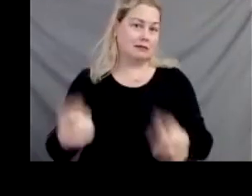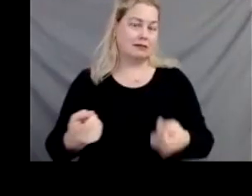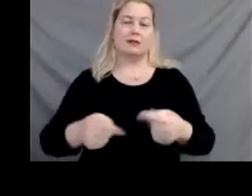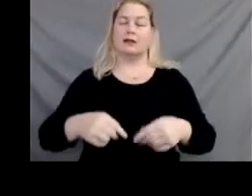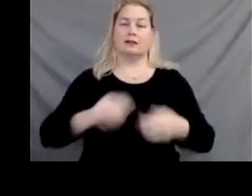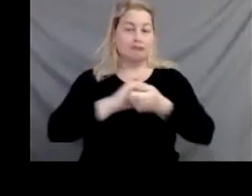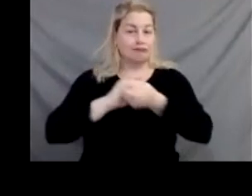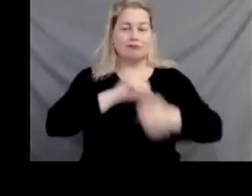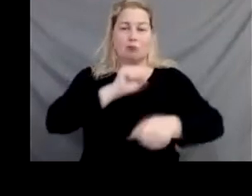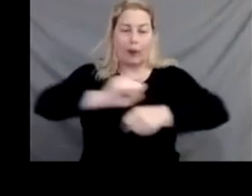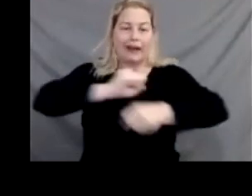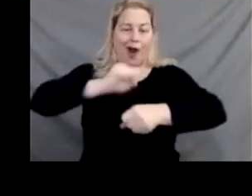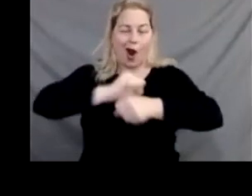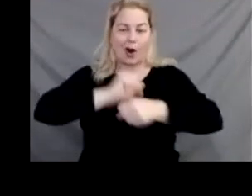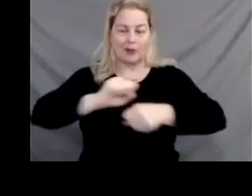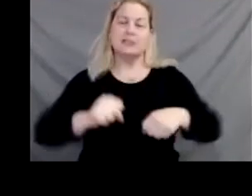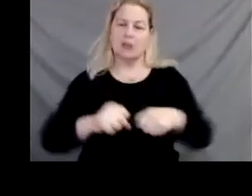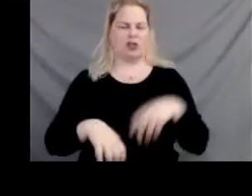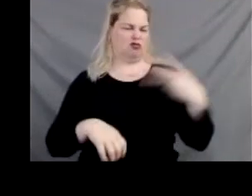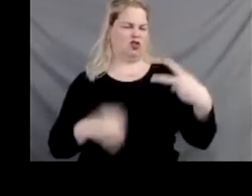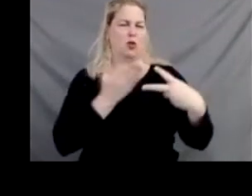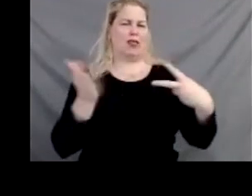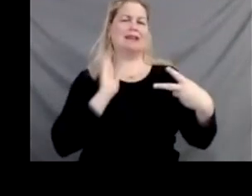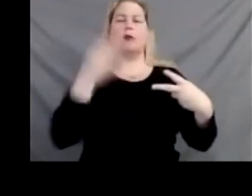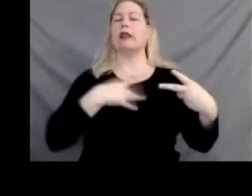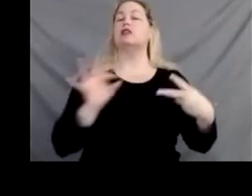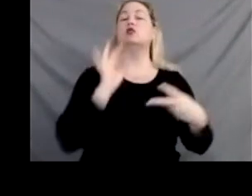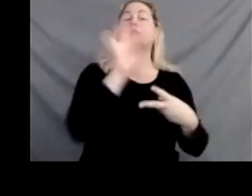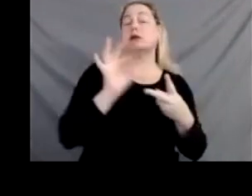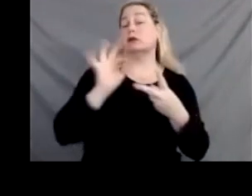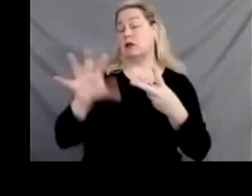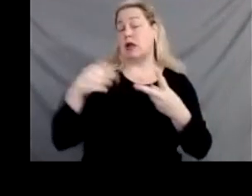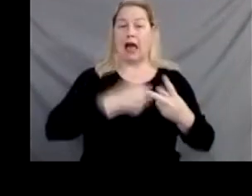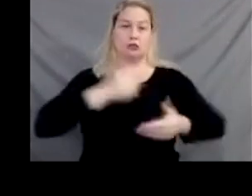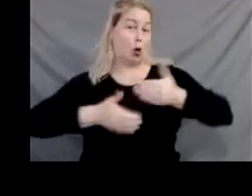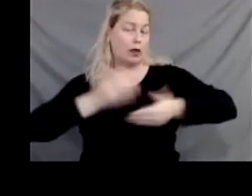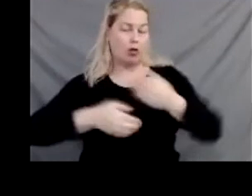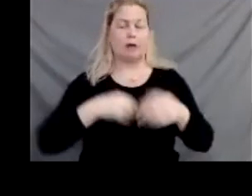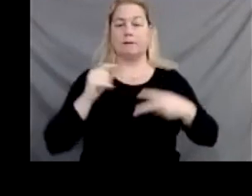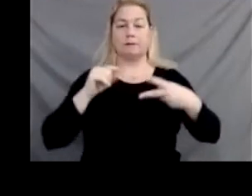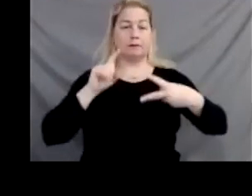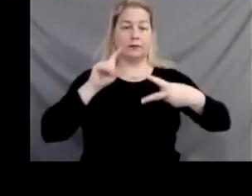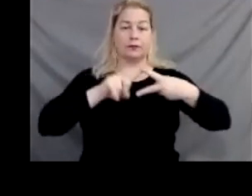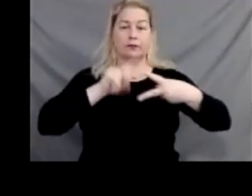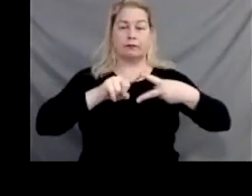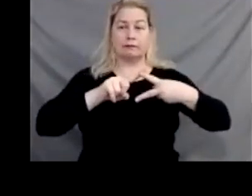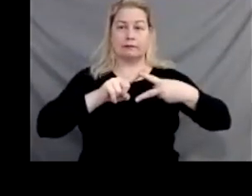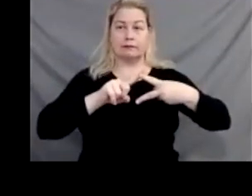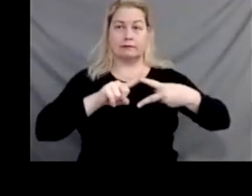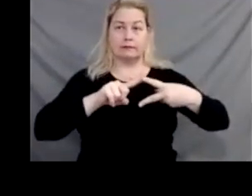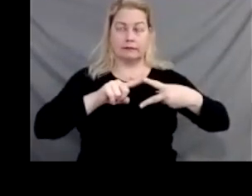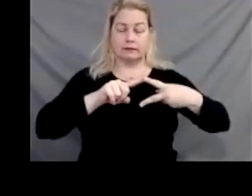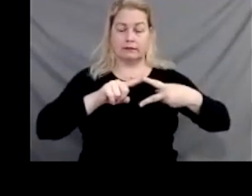to lift up two things as we think about it. One, that we all